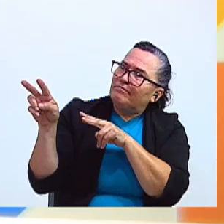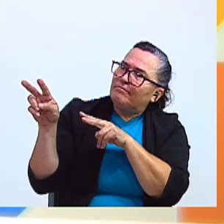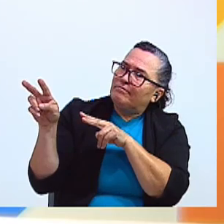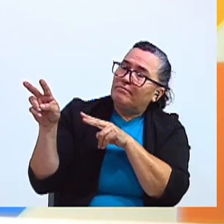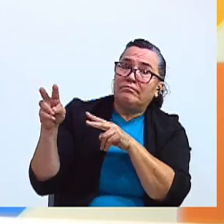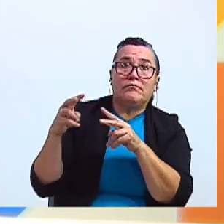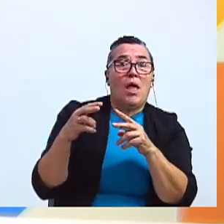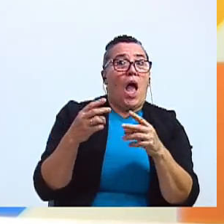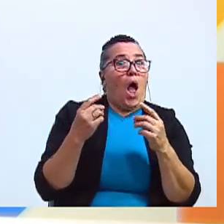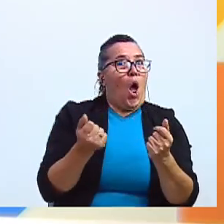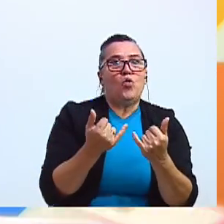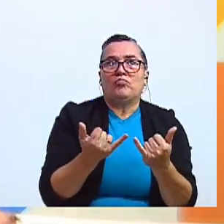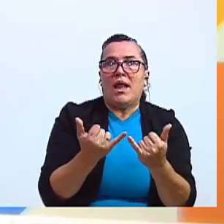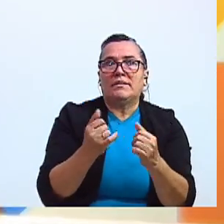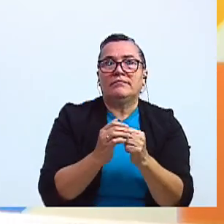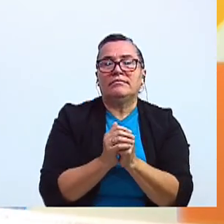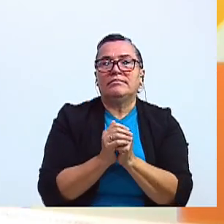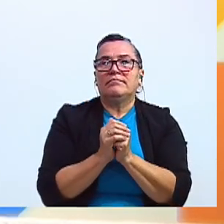automatic,